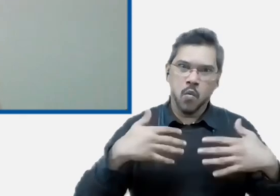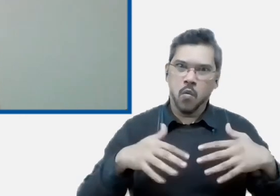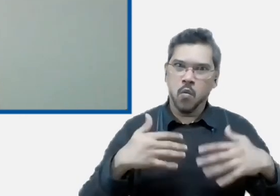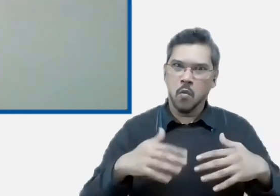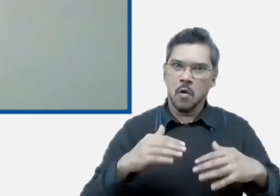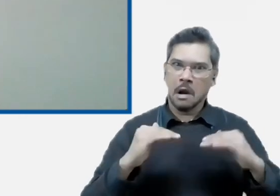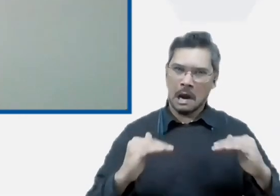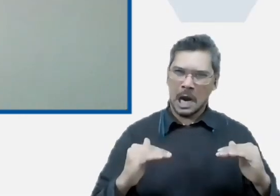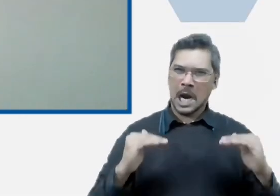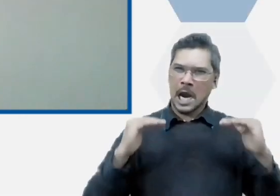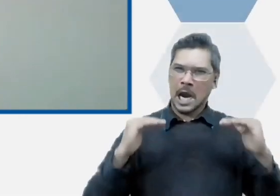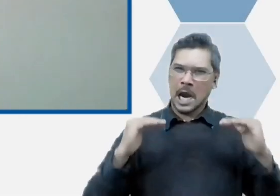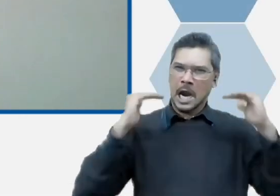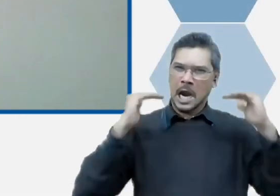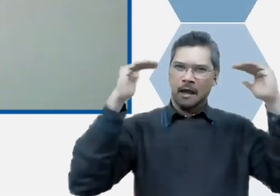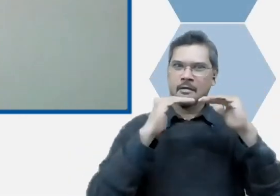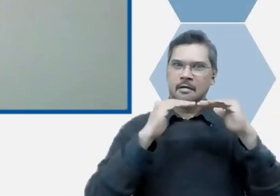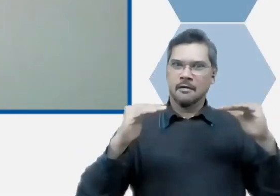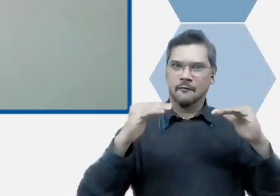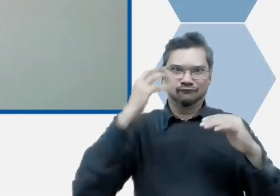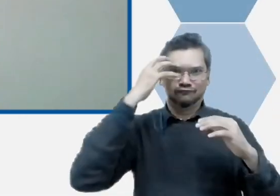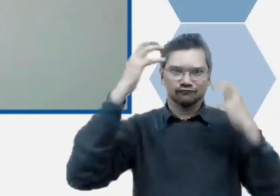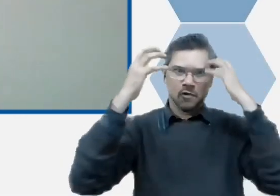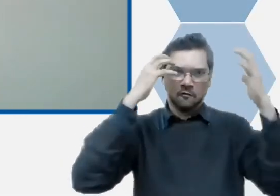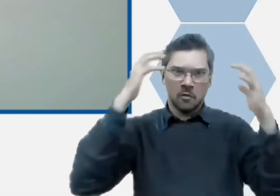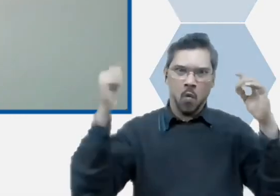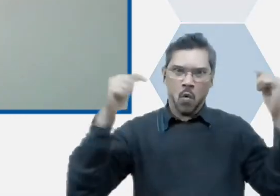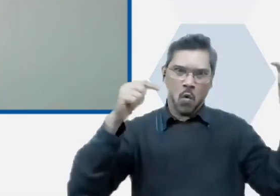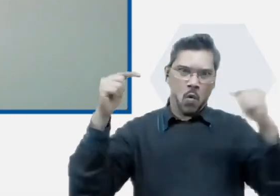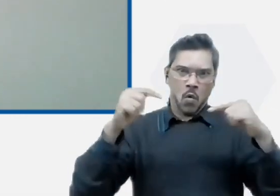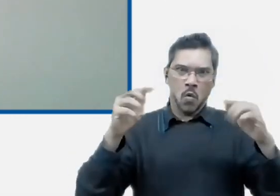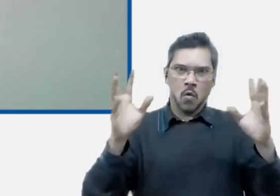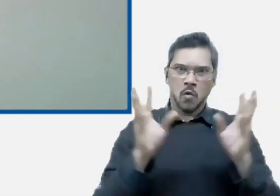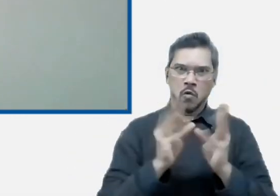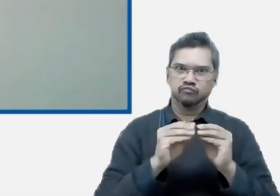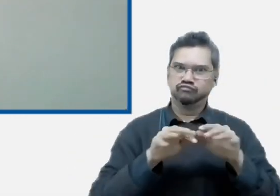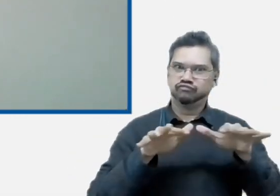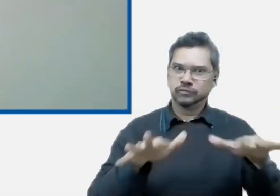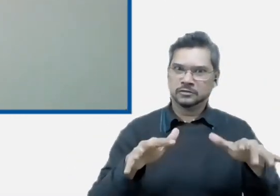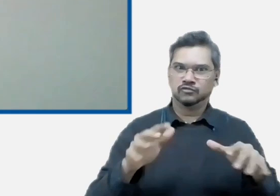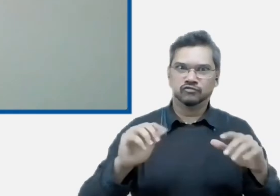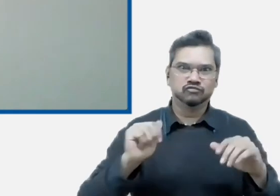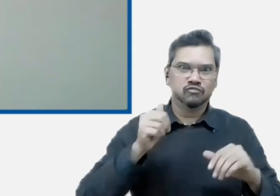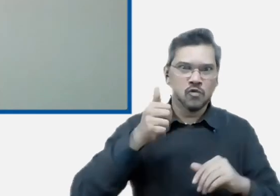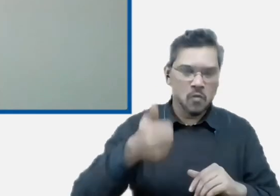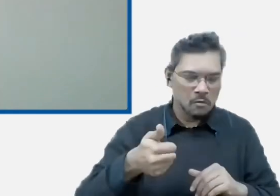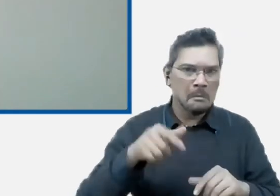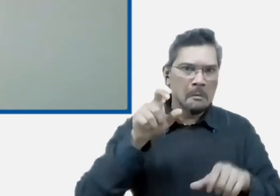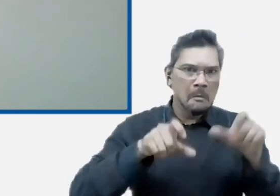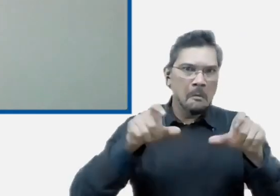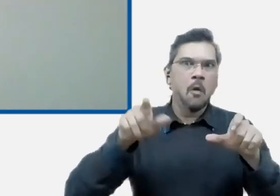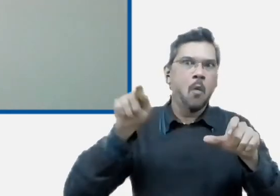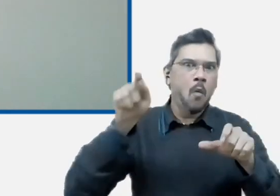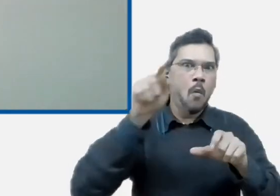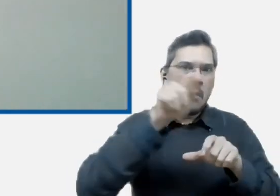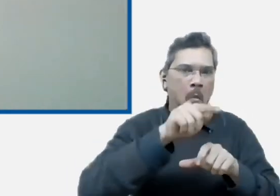and member states, heads of delegation, who will consider and adopt the regional platform outcomes. The